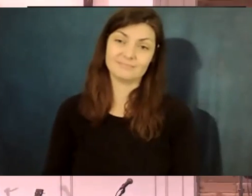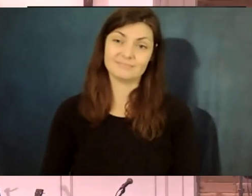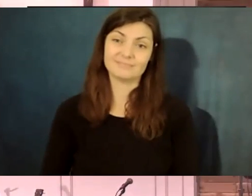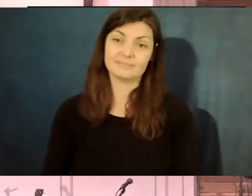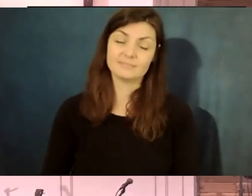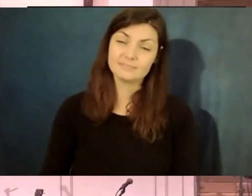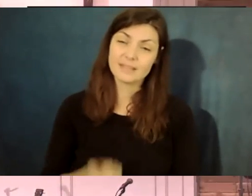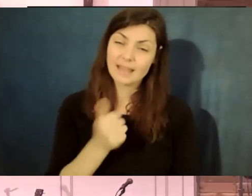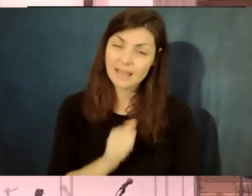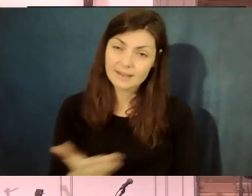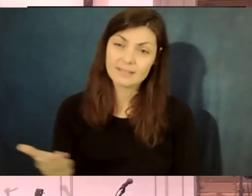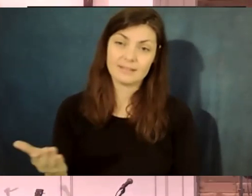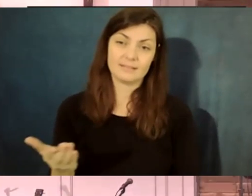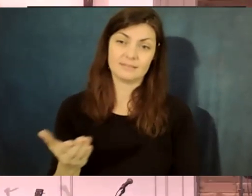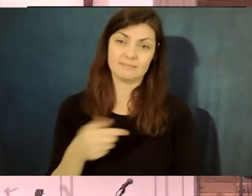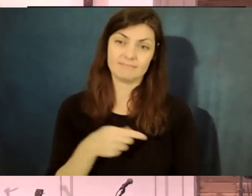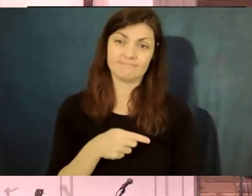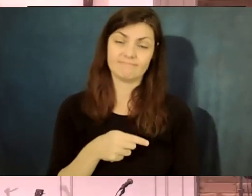Anything